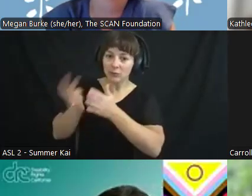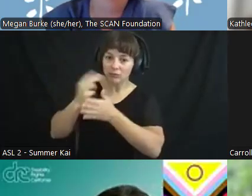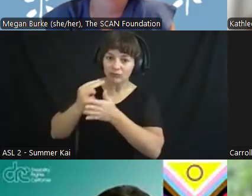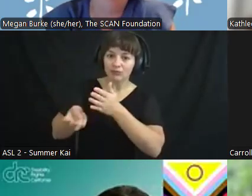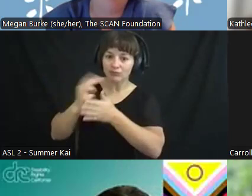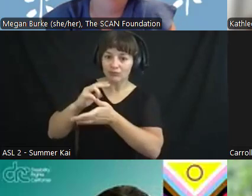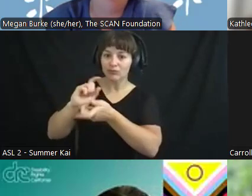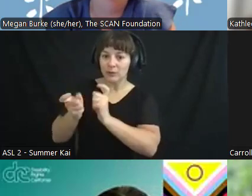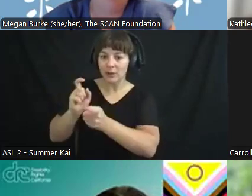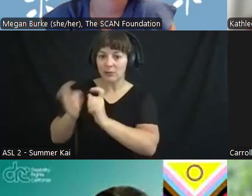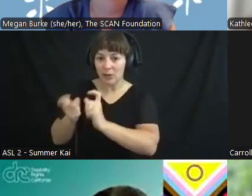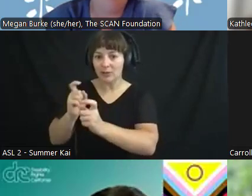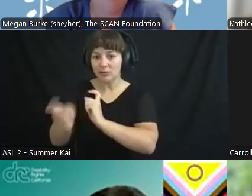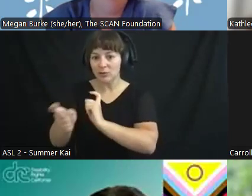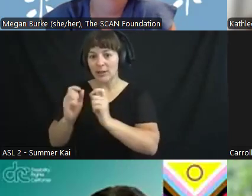many proposed